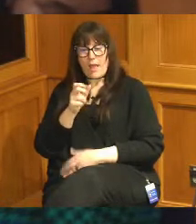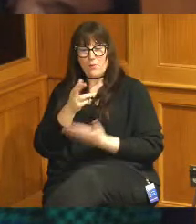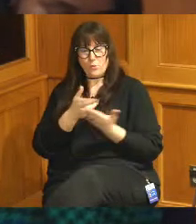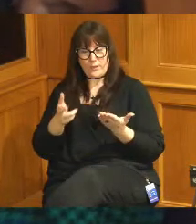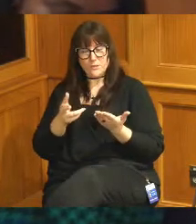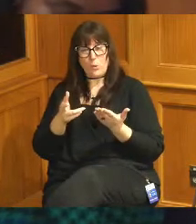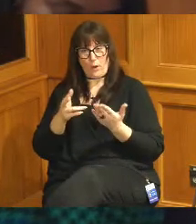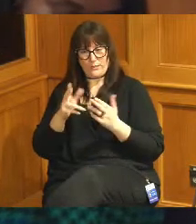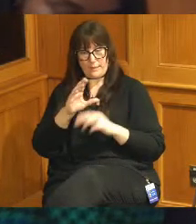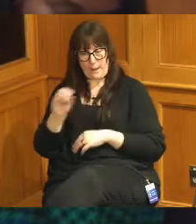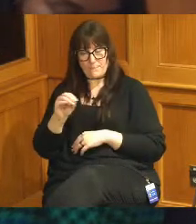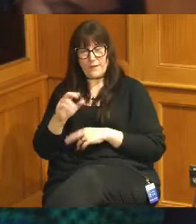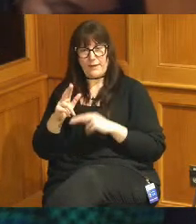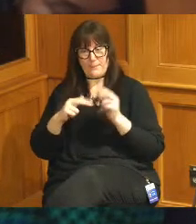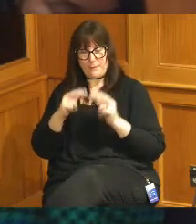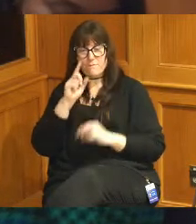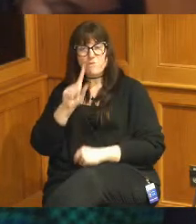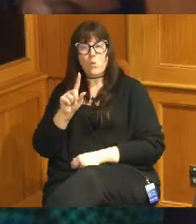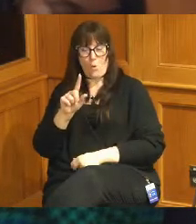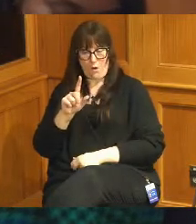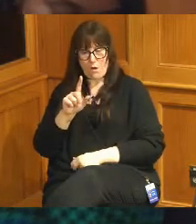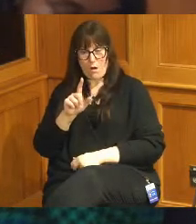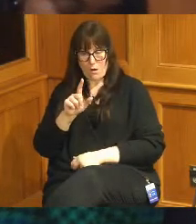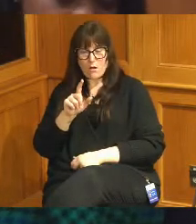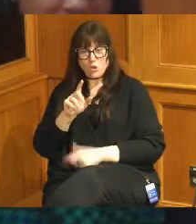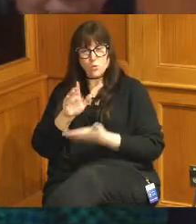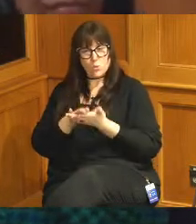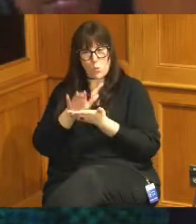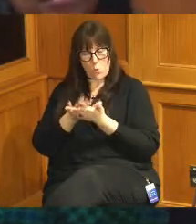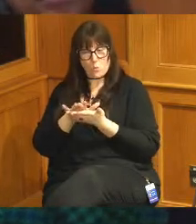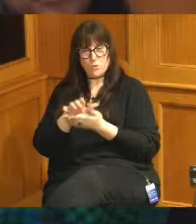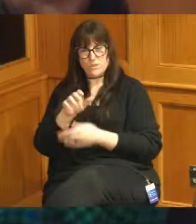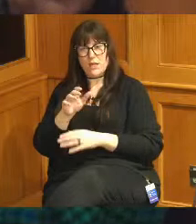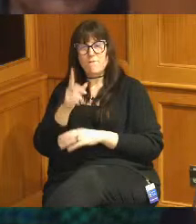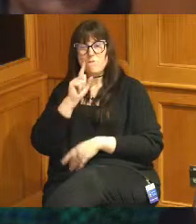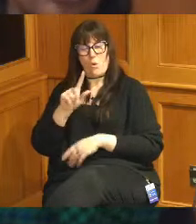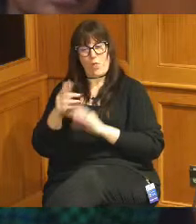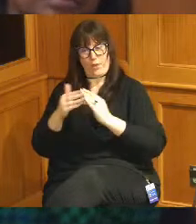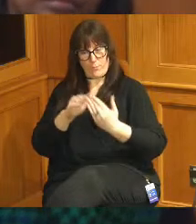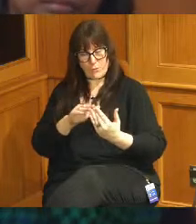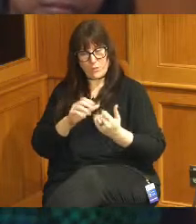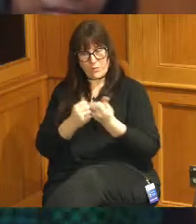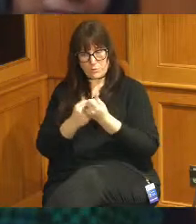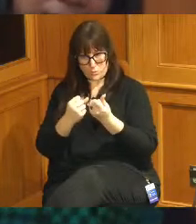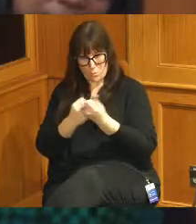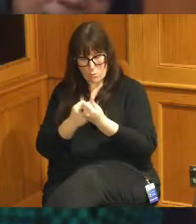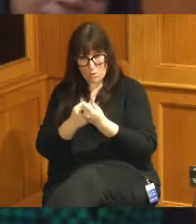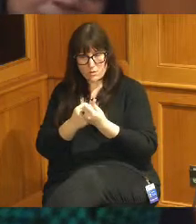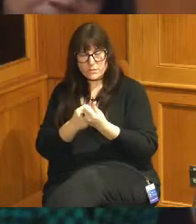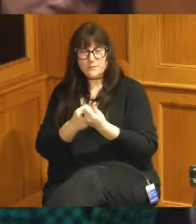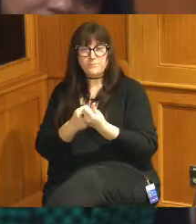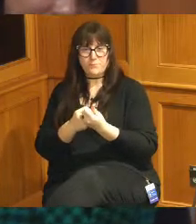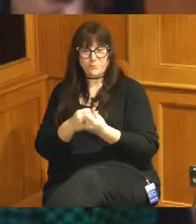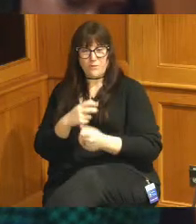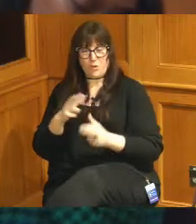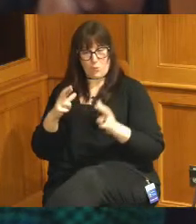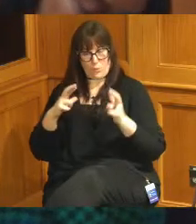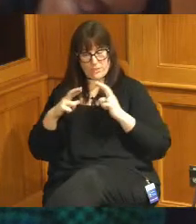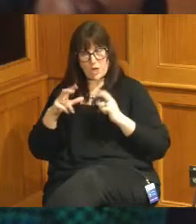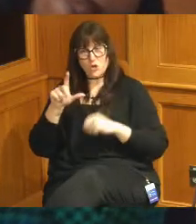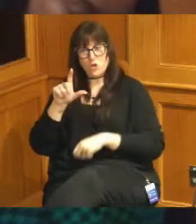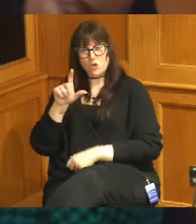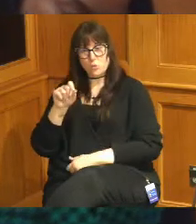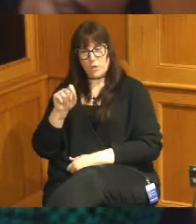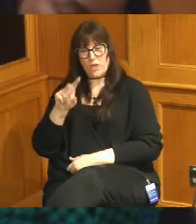their families, and the community for more than 14 years, from 2007 until her retirement in